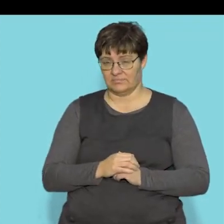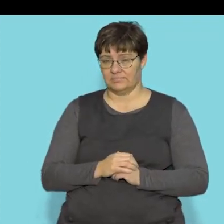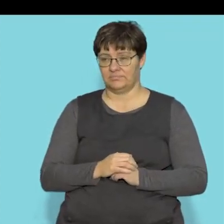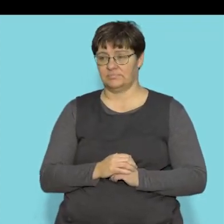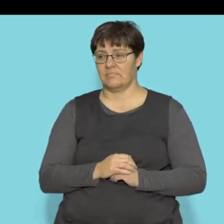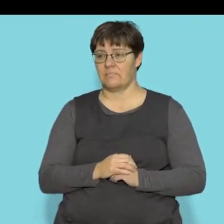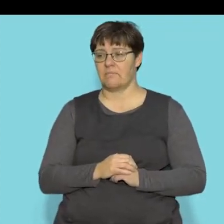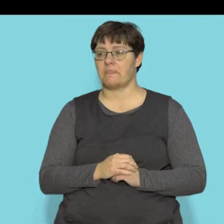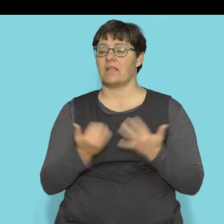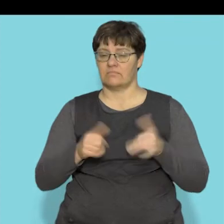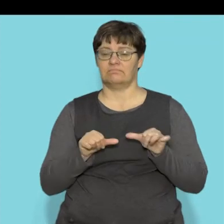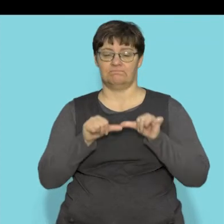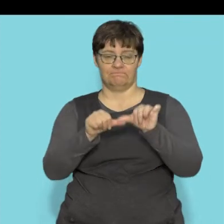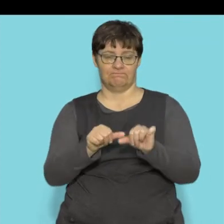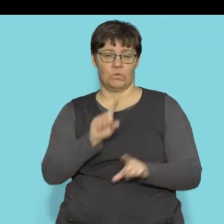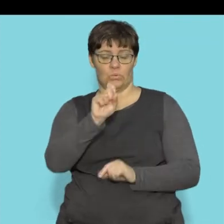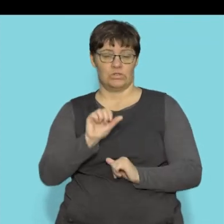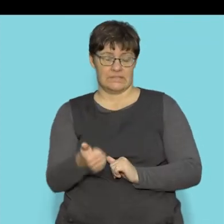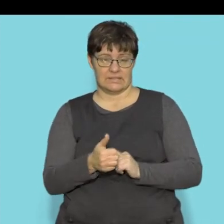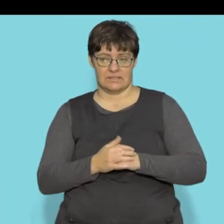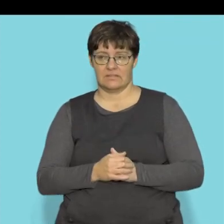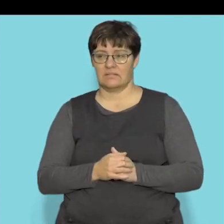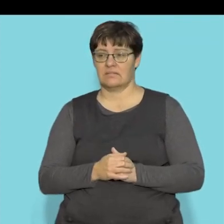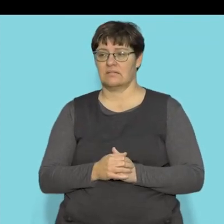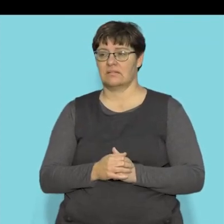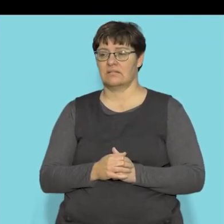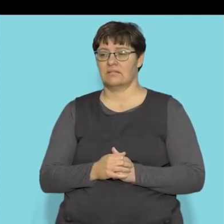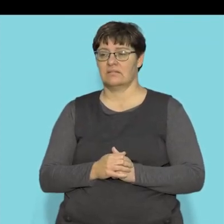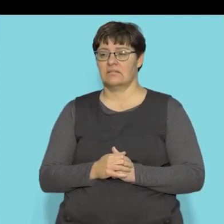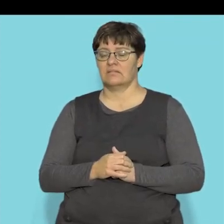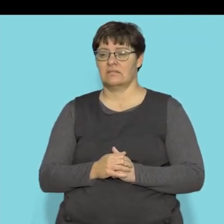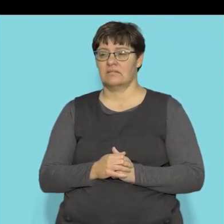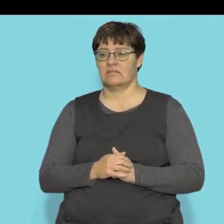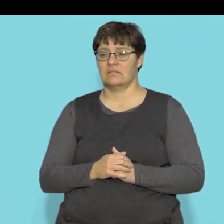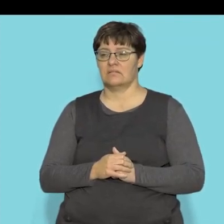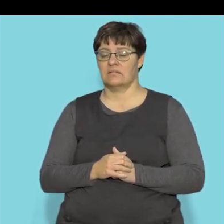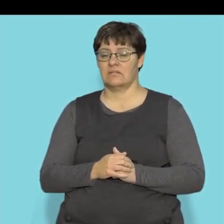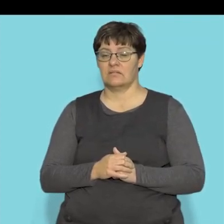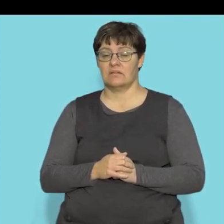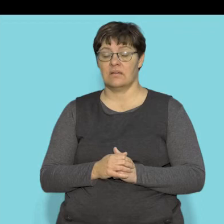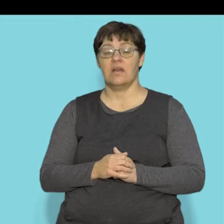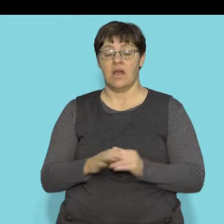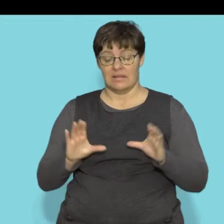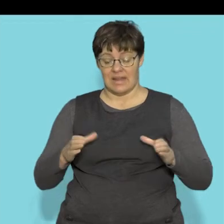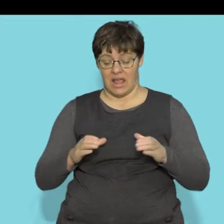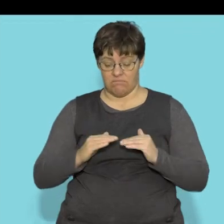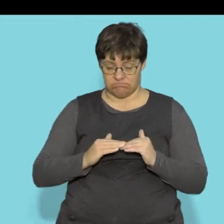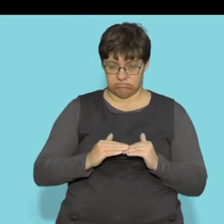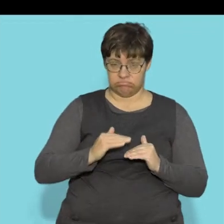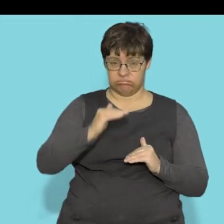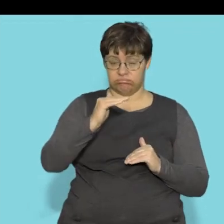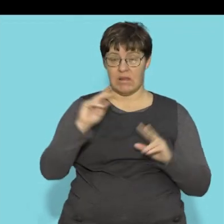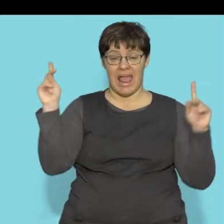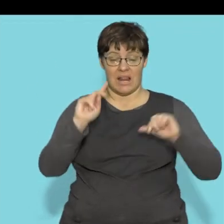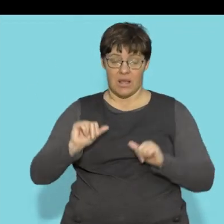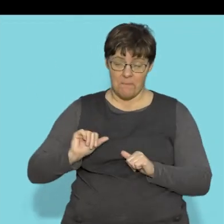0,7. Great, guys, let's go on to the next question. So, when the tank is full, an electricity